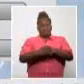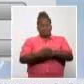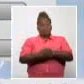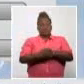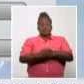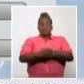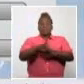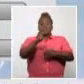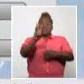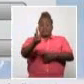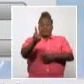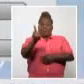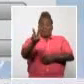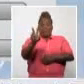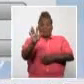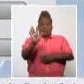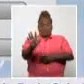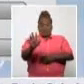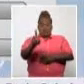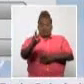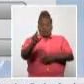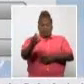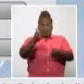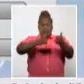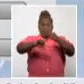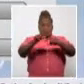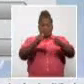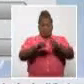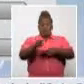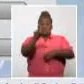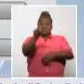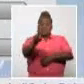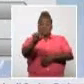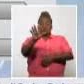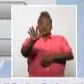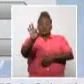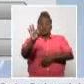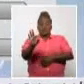Laboratory. As a result of the analysis of the